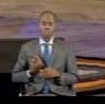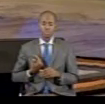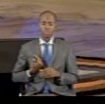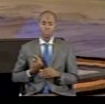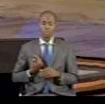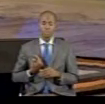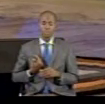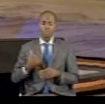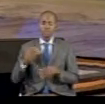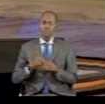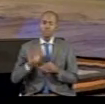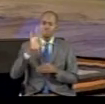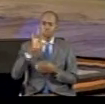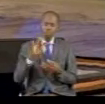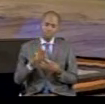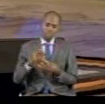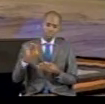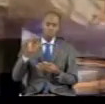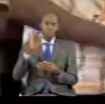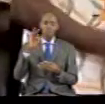in your spirit,